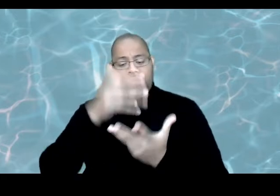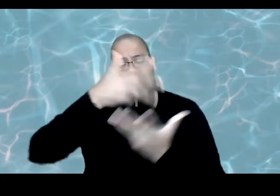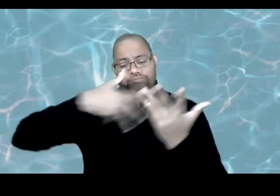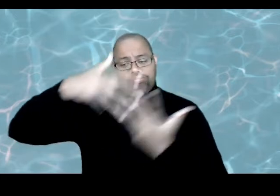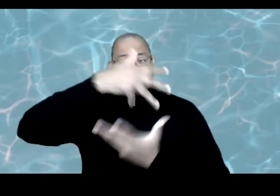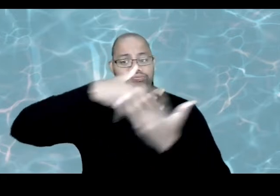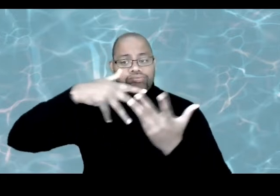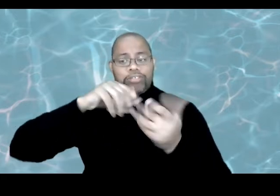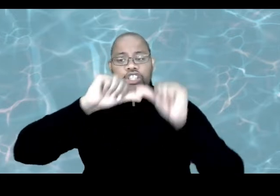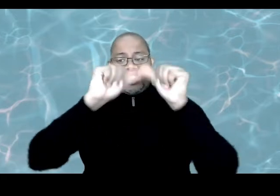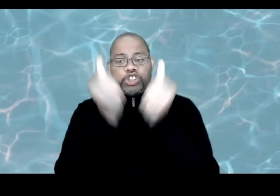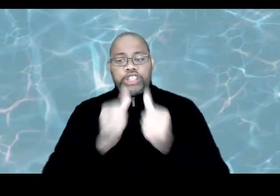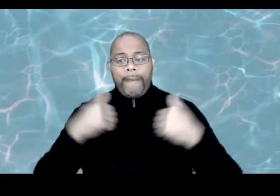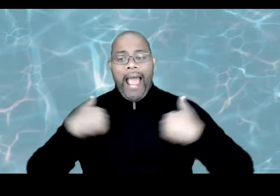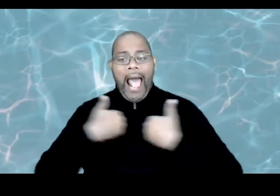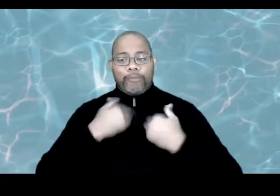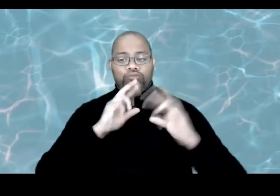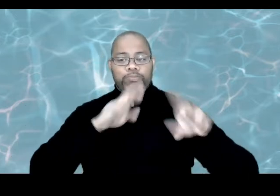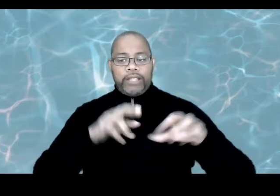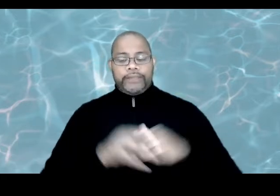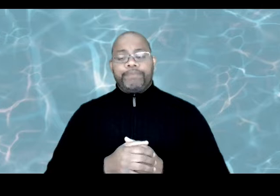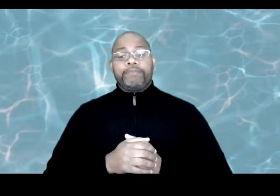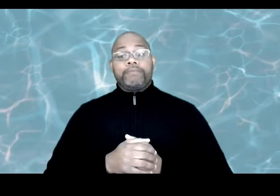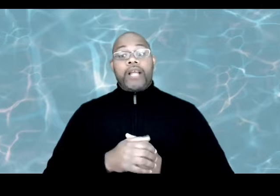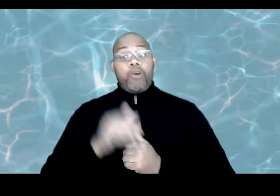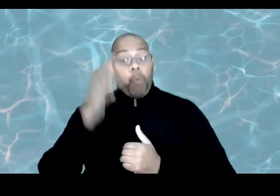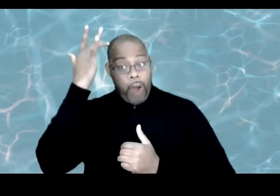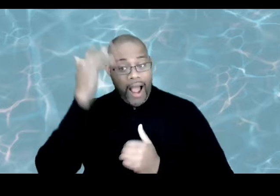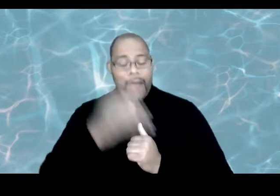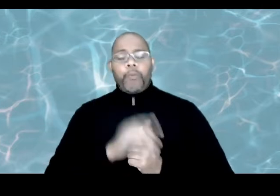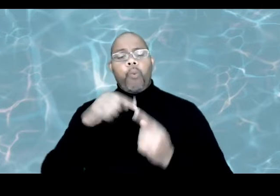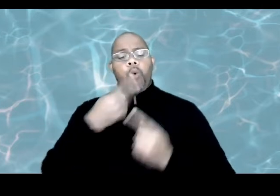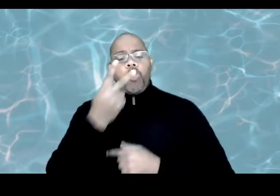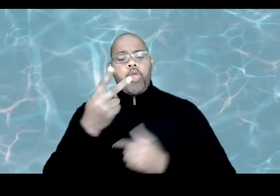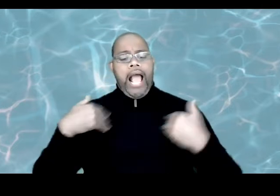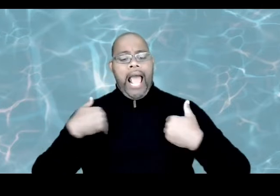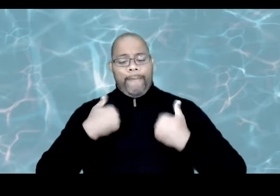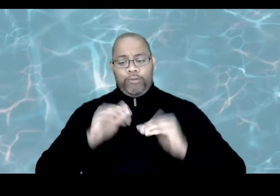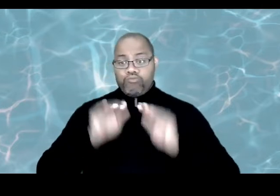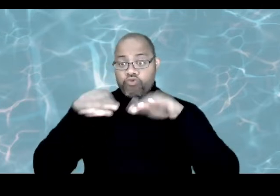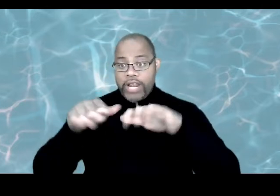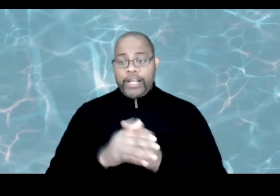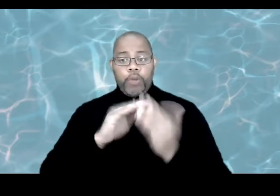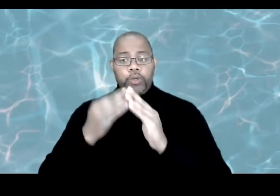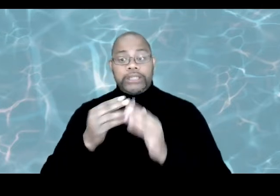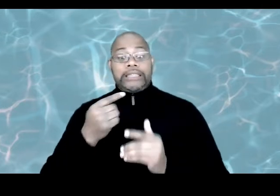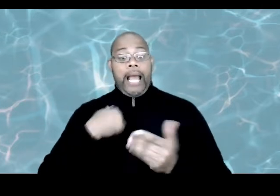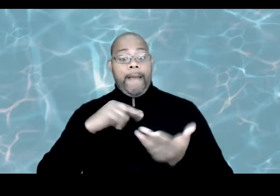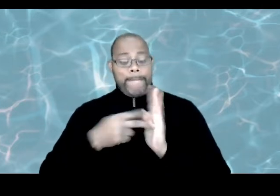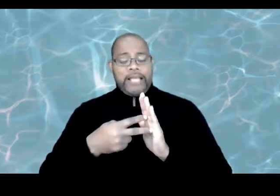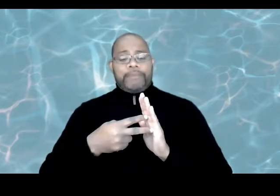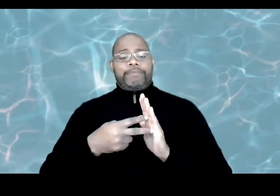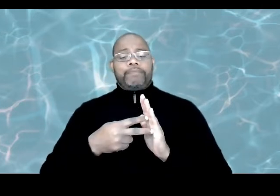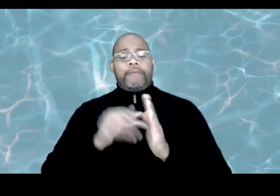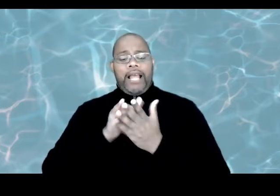that interactions shape species responses. And I say that because when we're looking at marine communities, and when I say